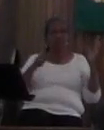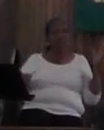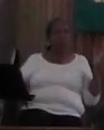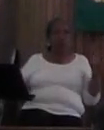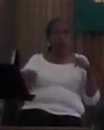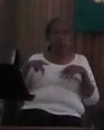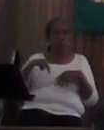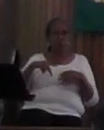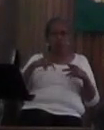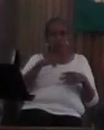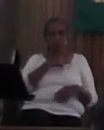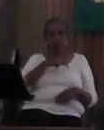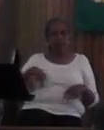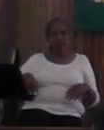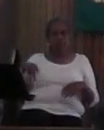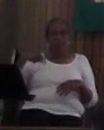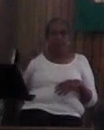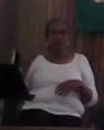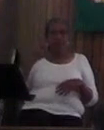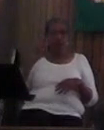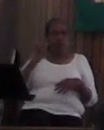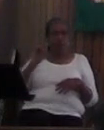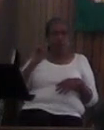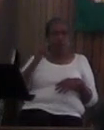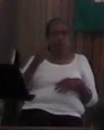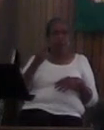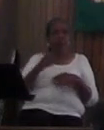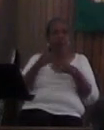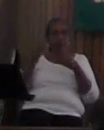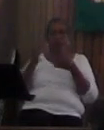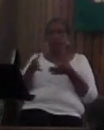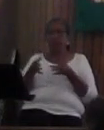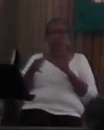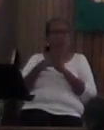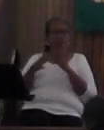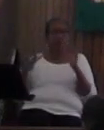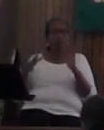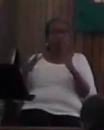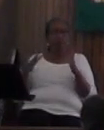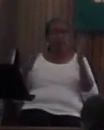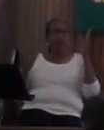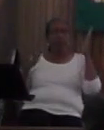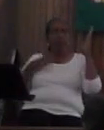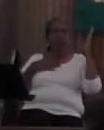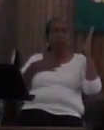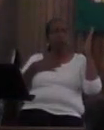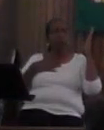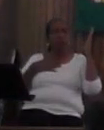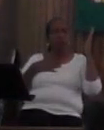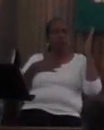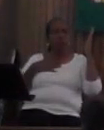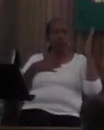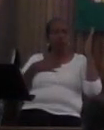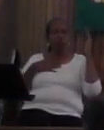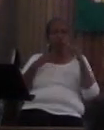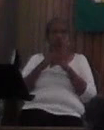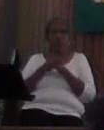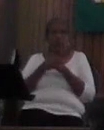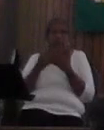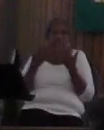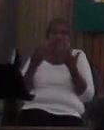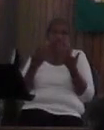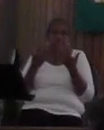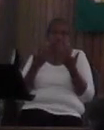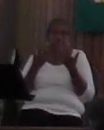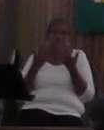go. Now, Moses is the one that I identify most with. And you might be asking